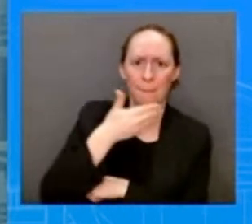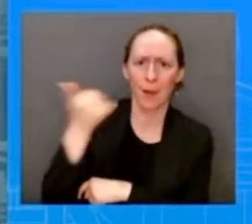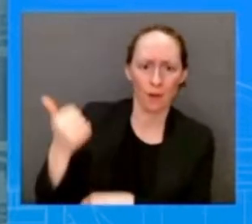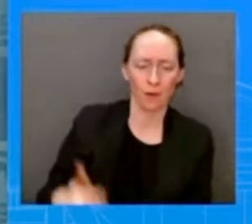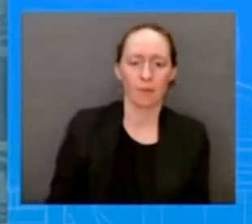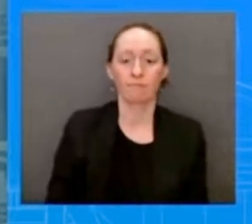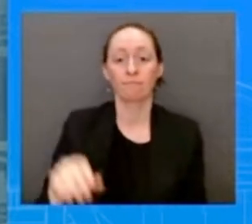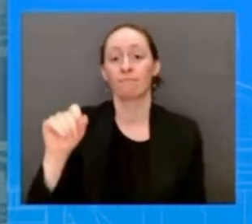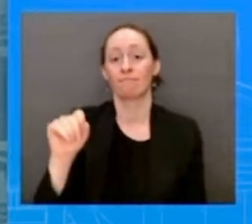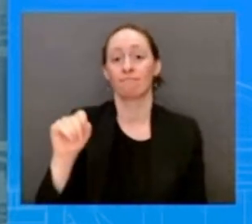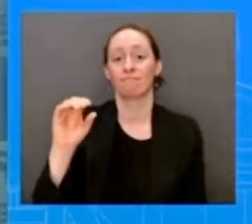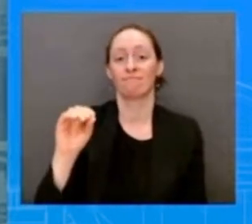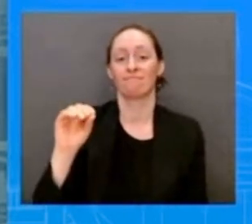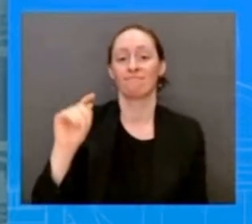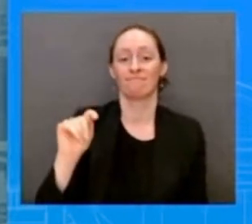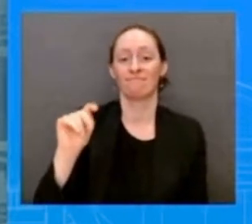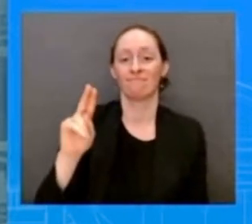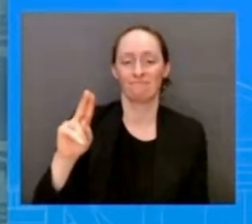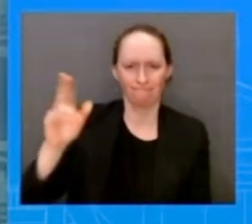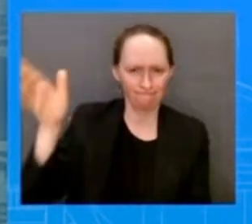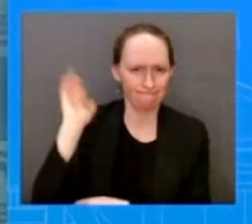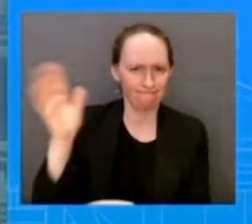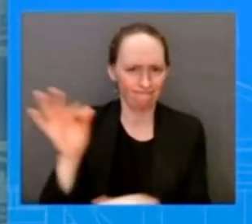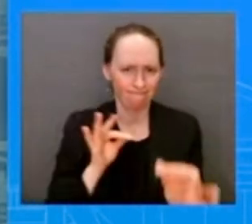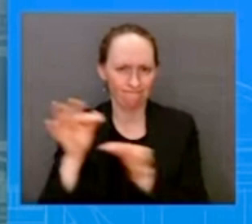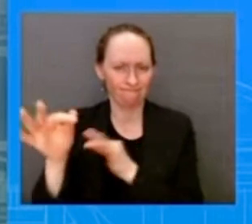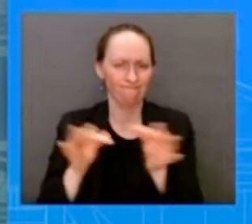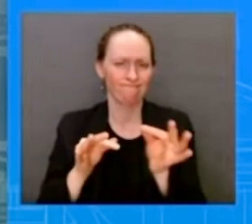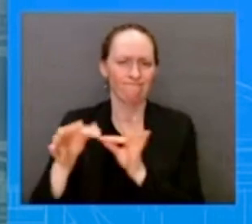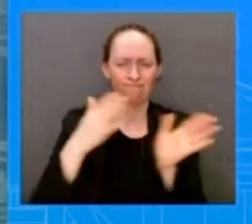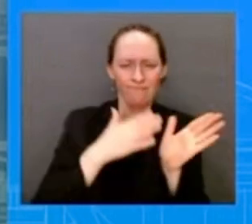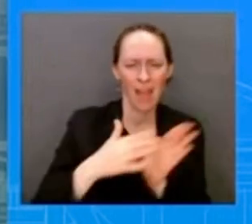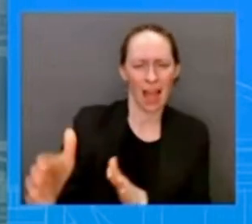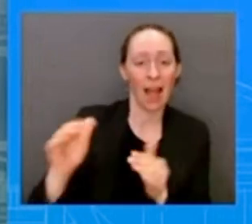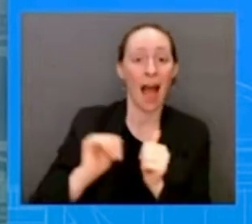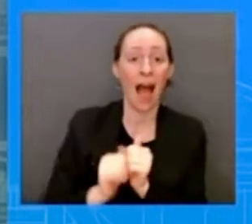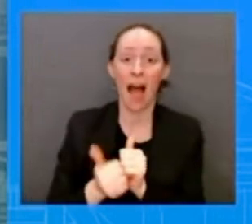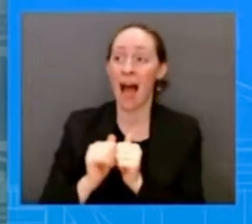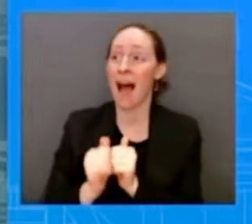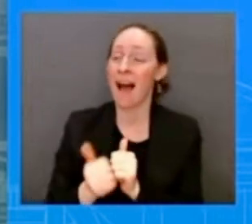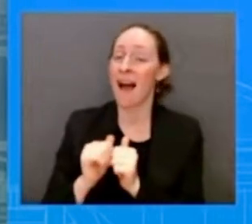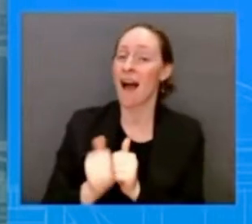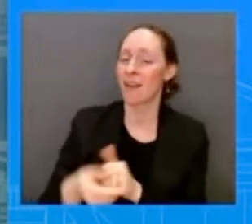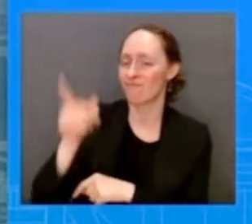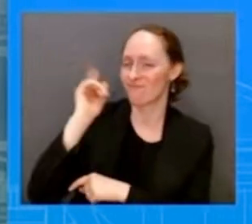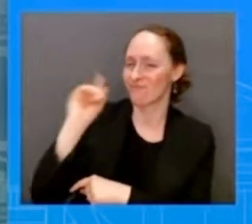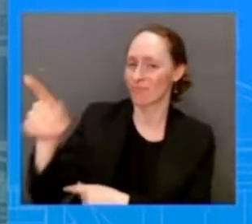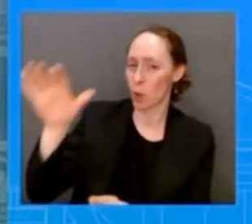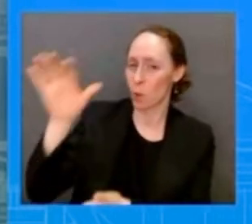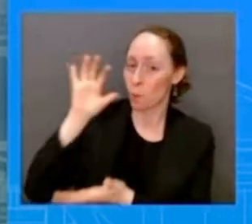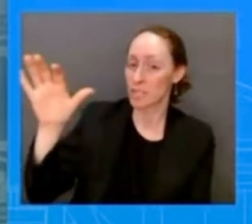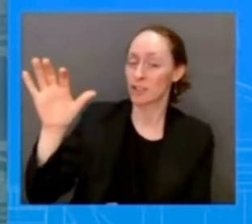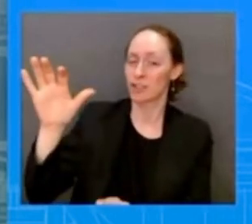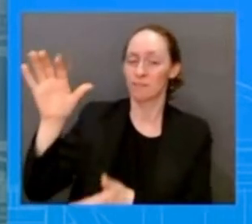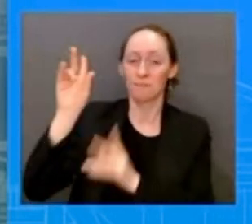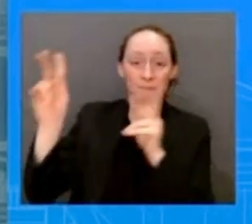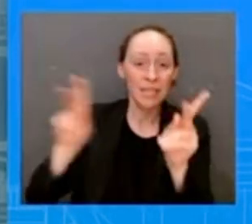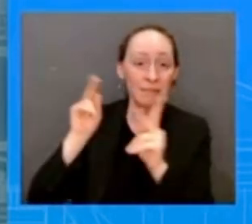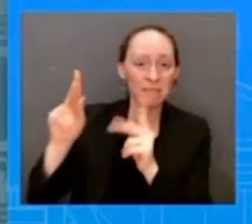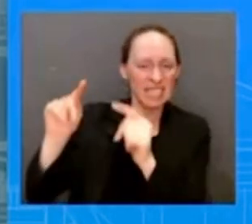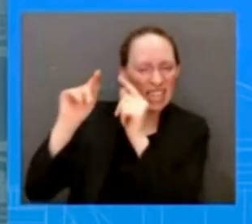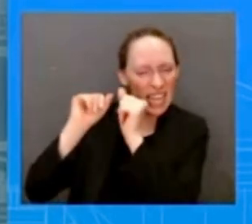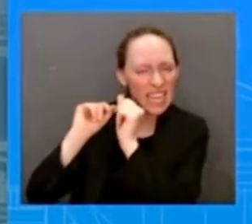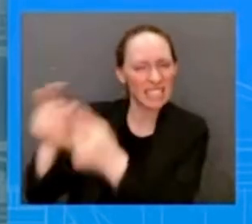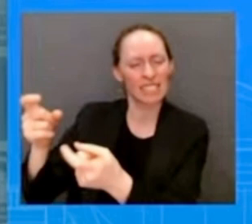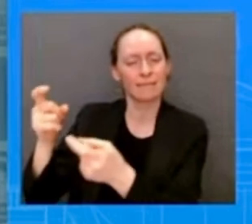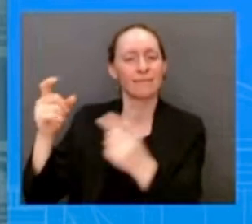by asking the wealthy and the big corporations to pay their fair share. And he's going to do that without cutting programs Americans have paid into. If you think about Social